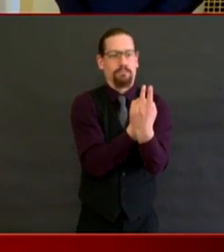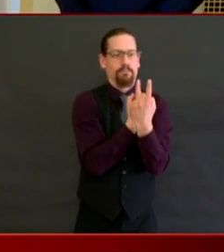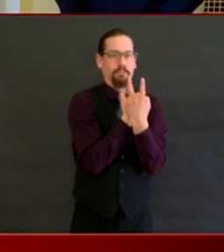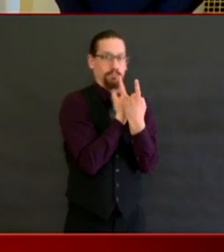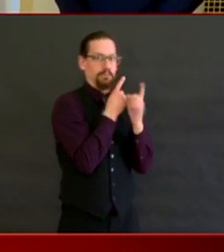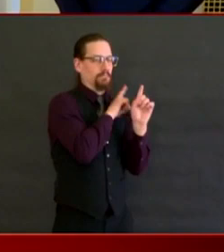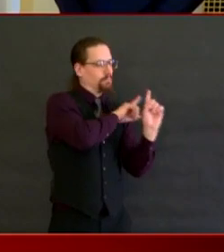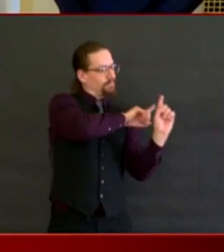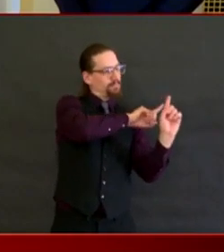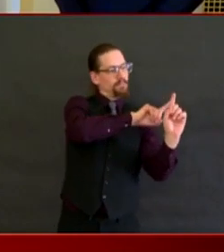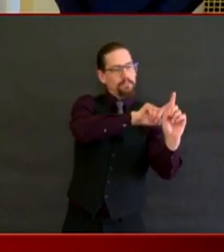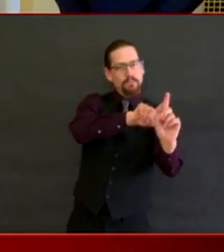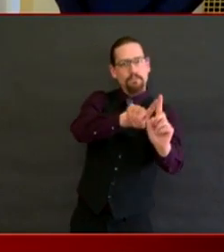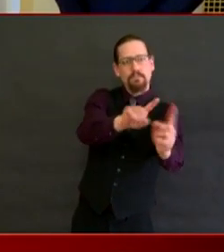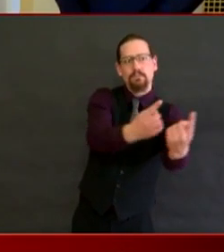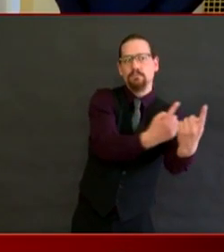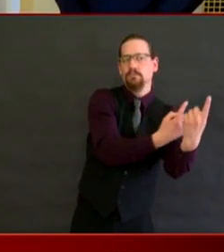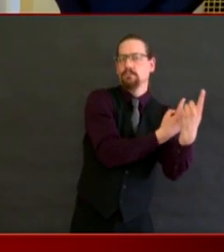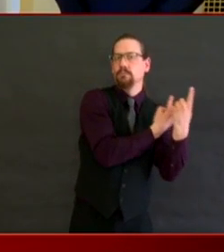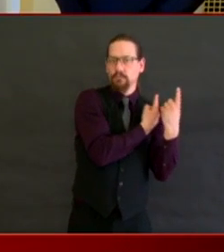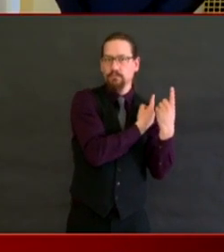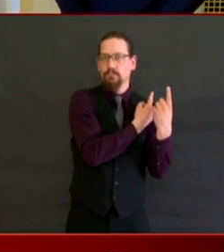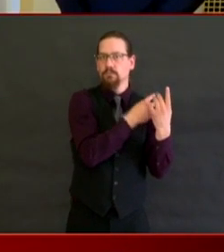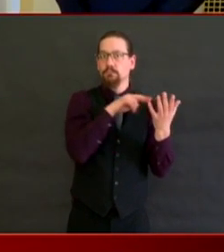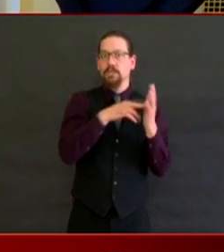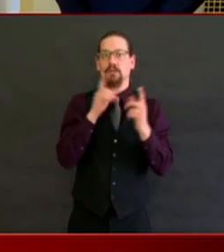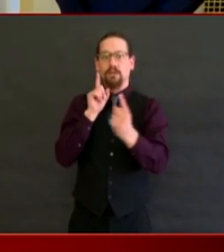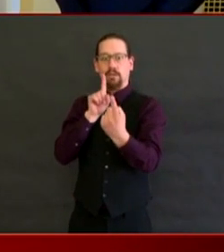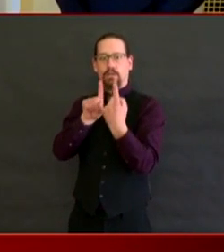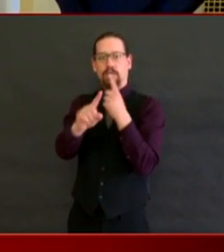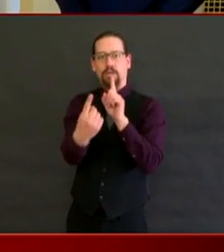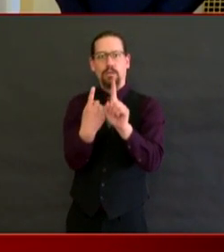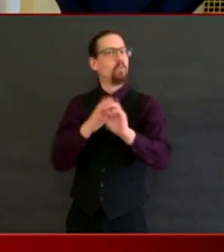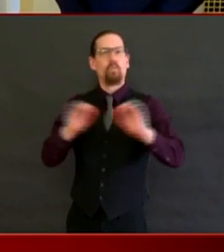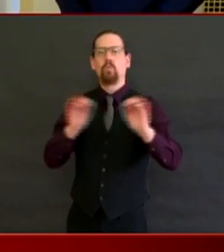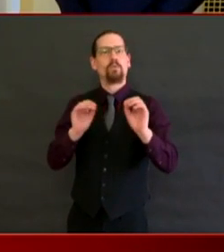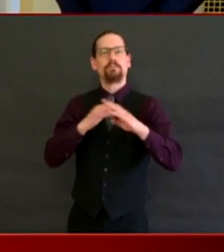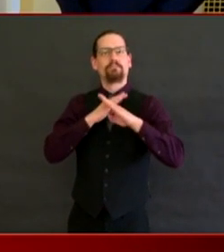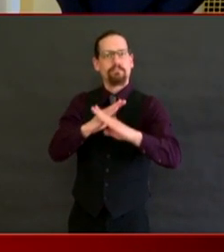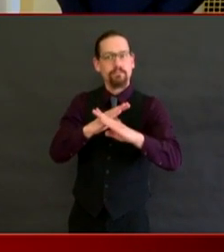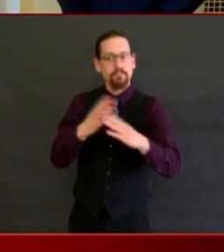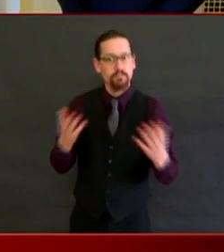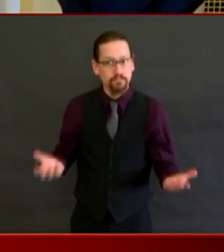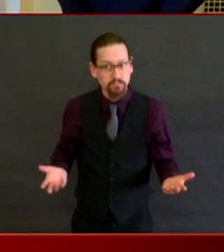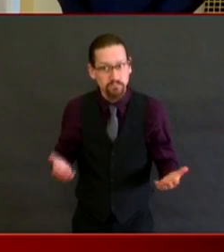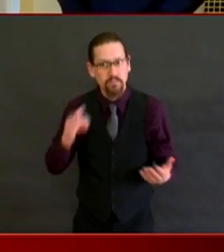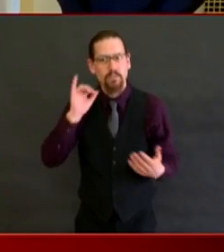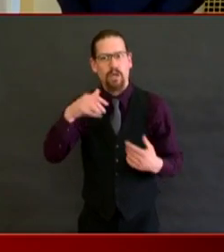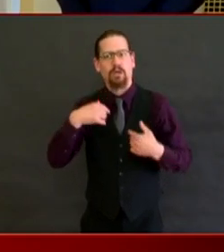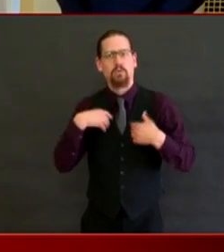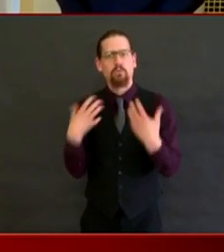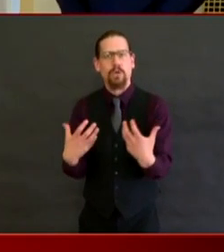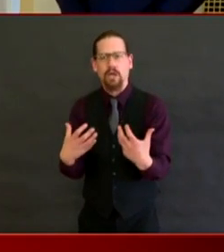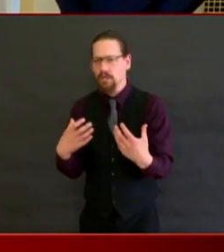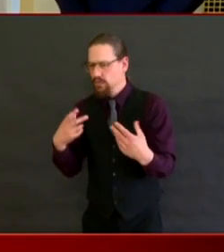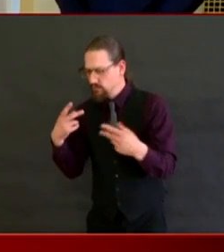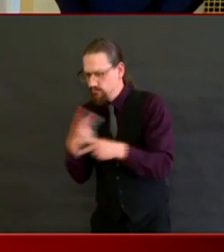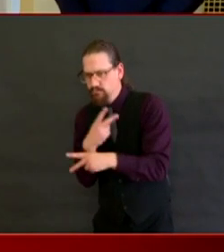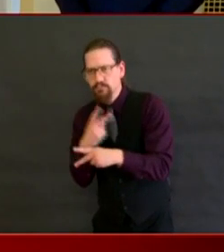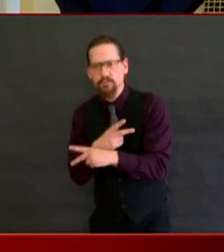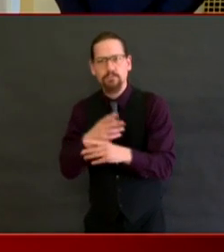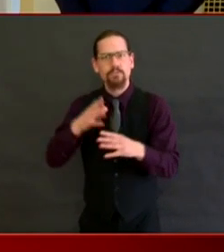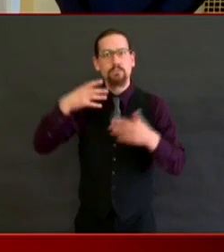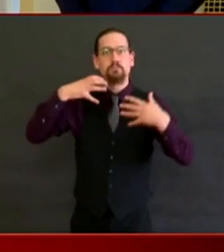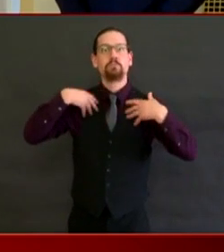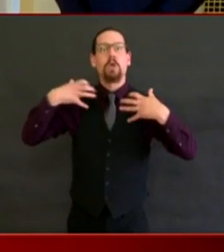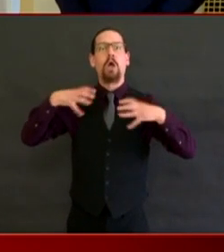because my ability to keep the store open depends on your willingness and ability to be creative around how you continue to